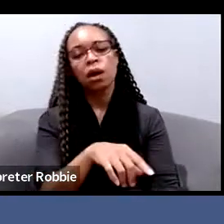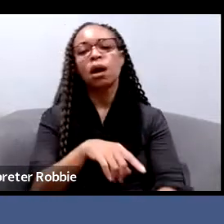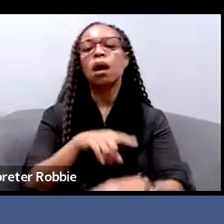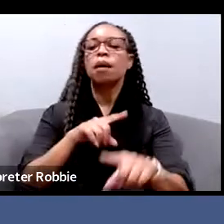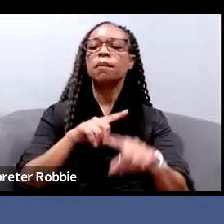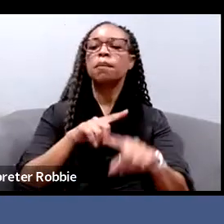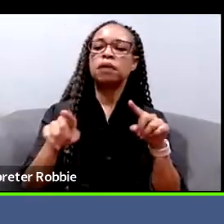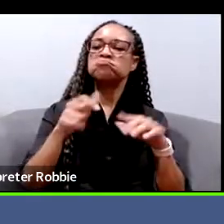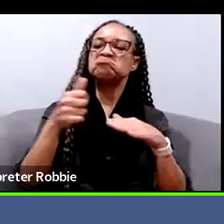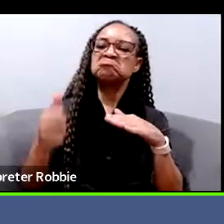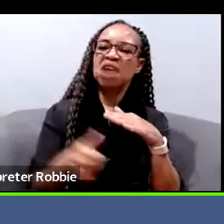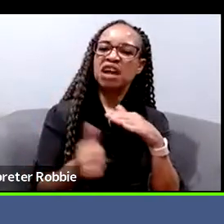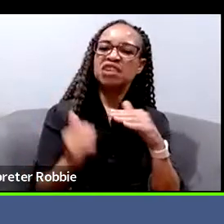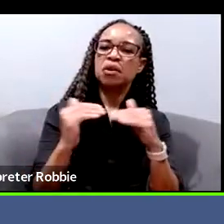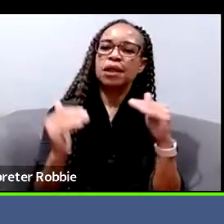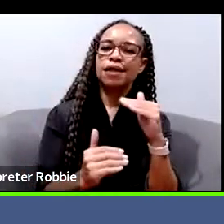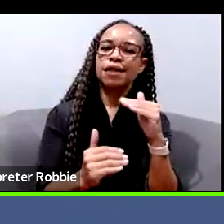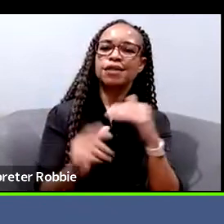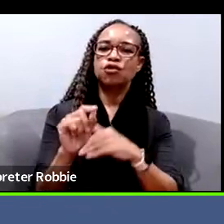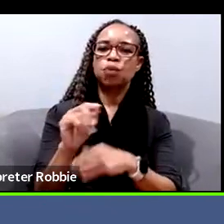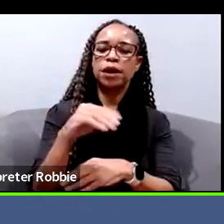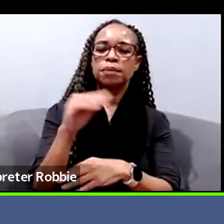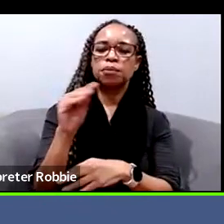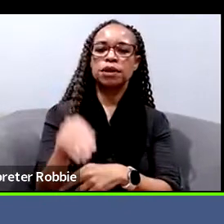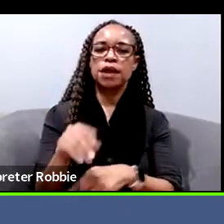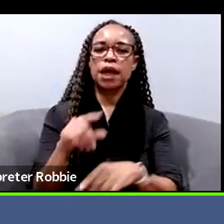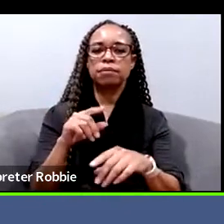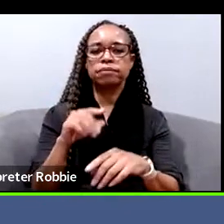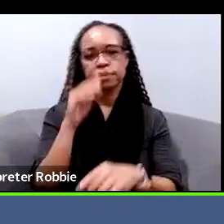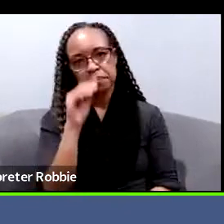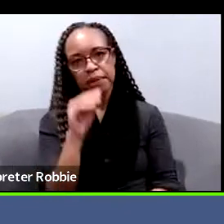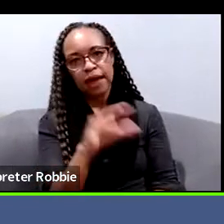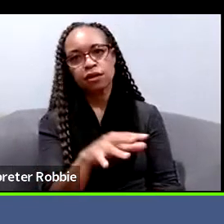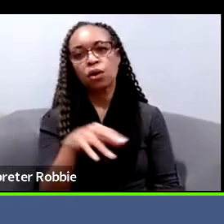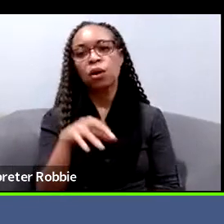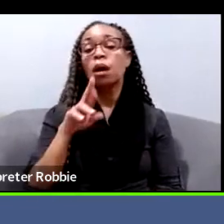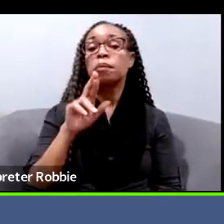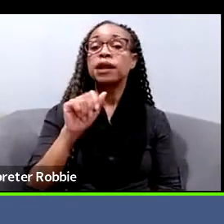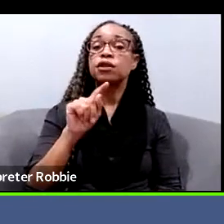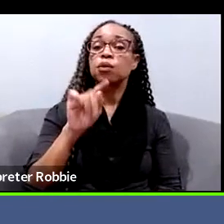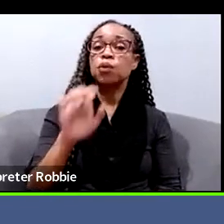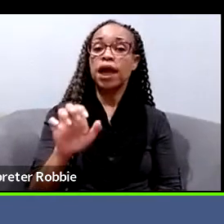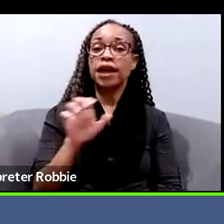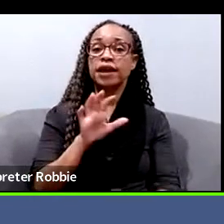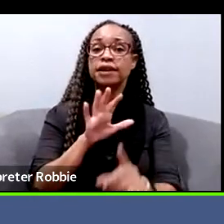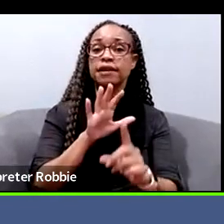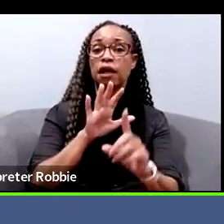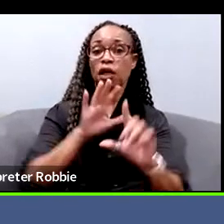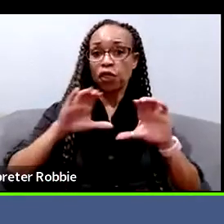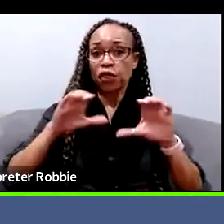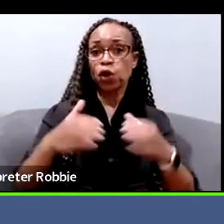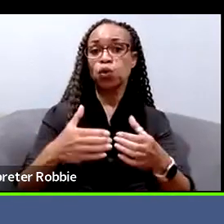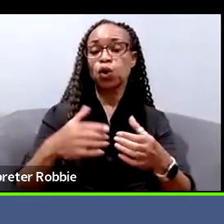20%. But as a rate, account for the fact that the population of